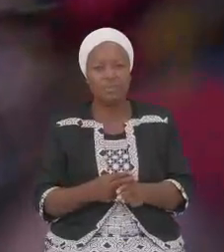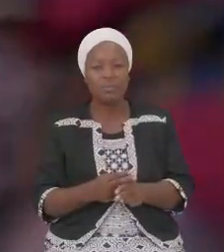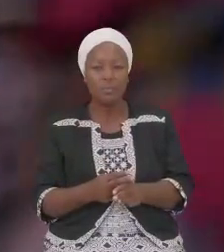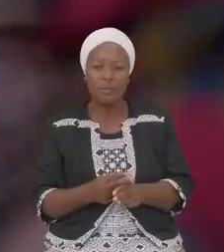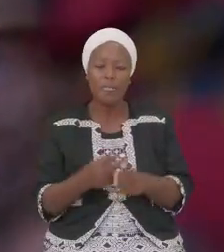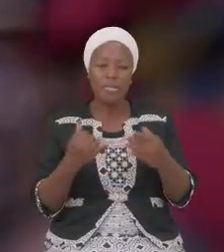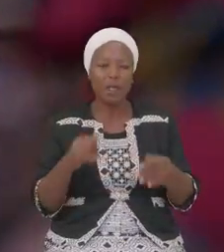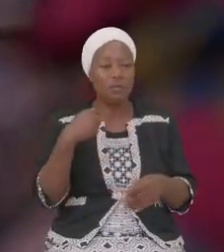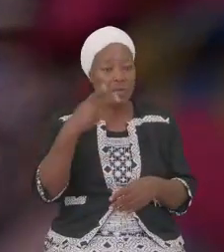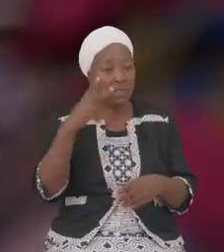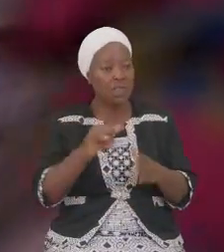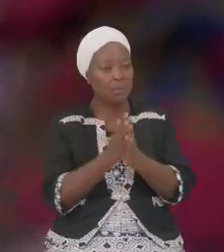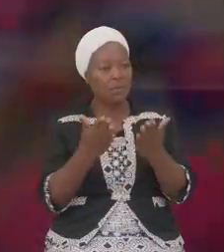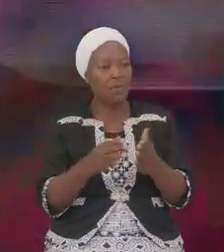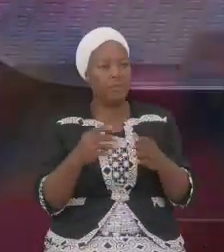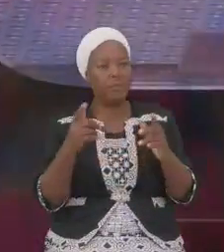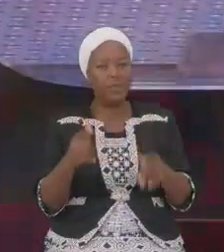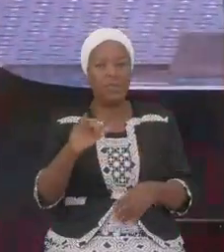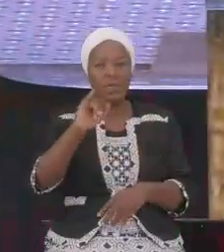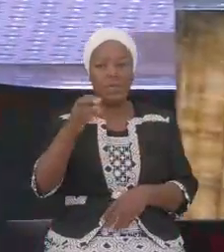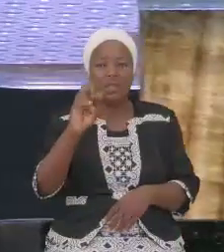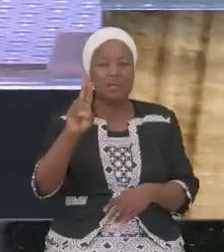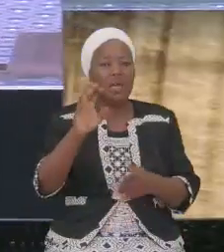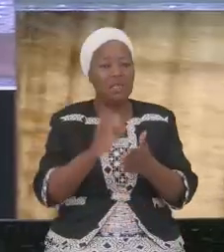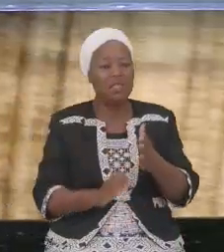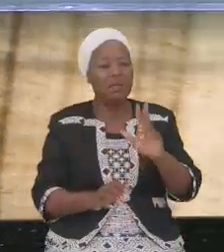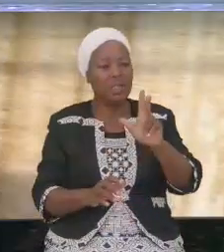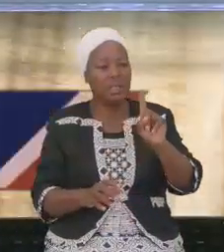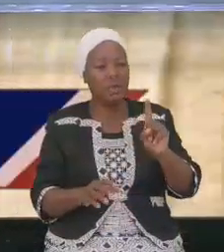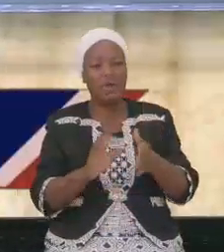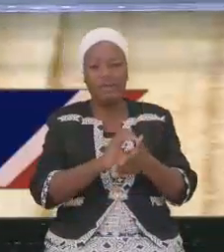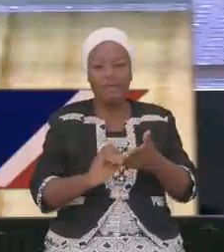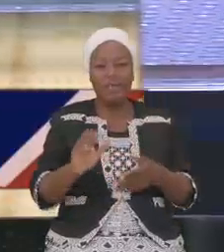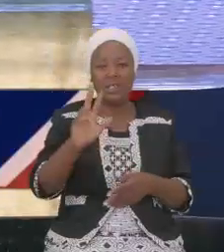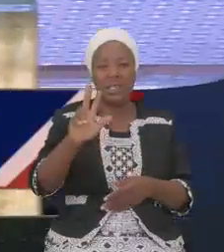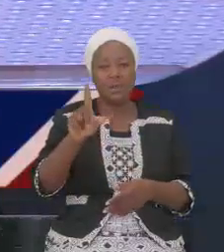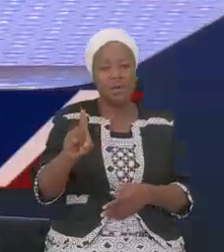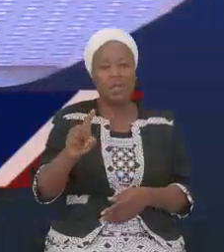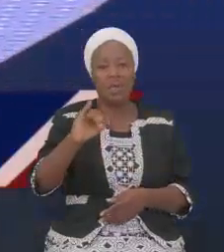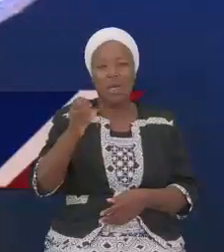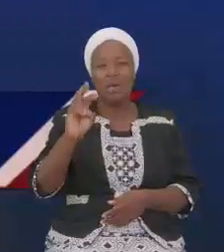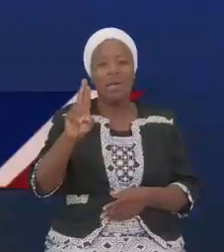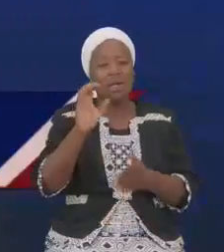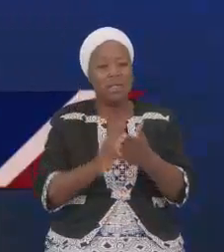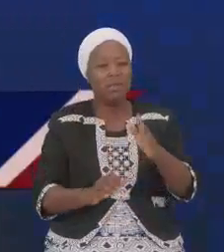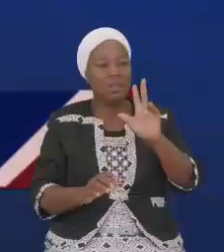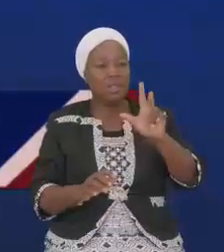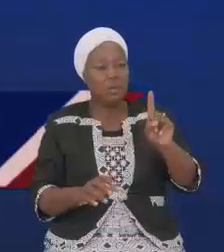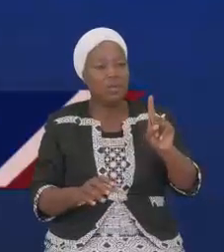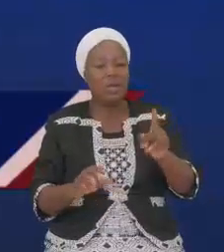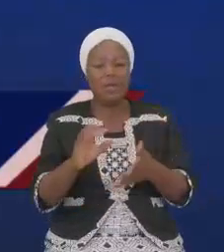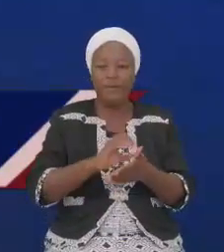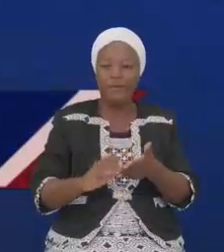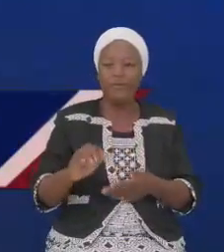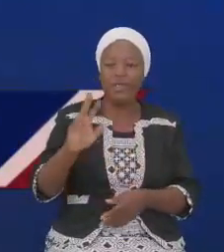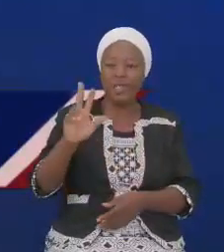we're looking at Jeremiah chapter 31. And in verse 31, Jeremiah chapter 31,